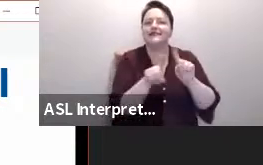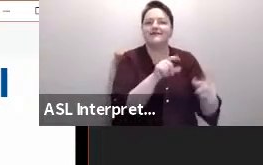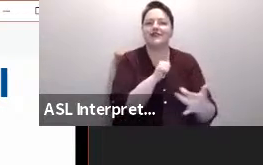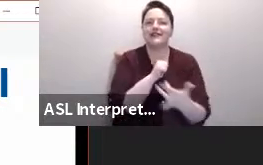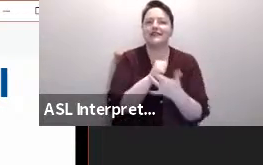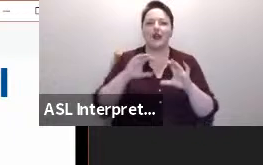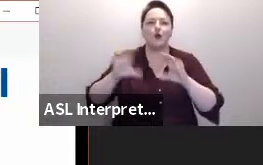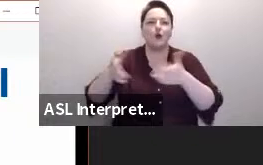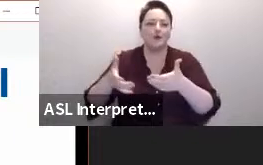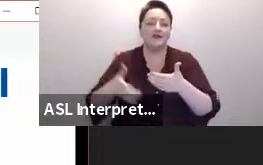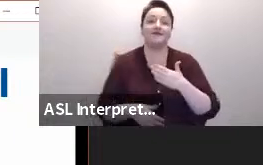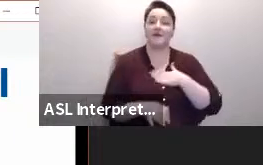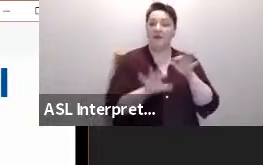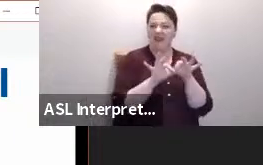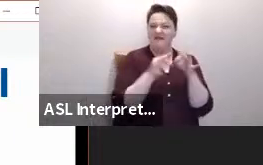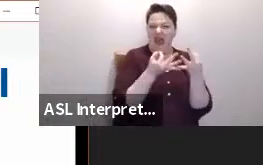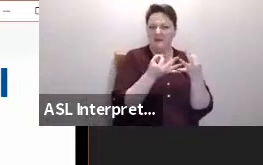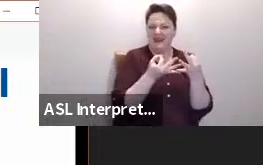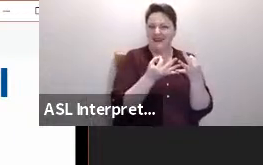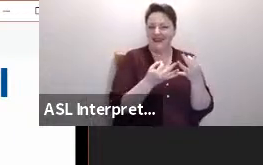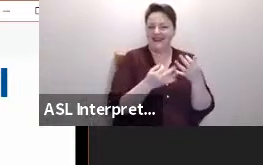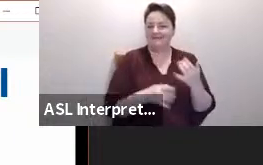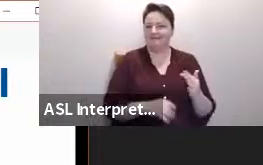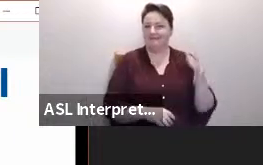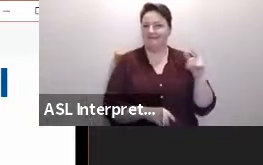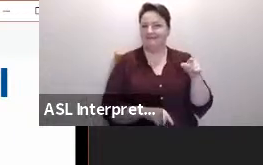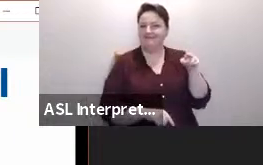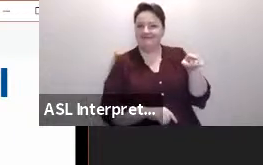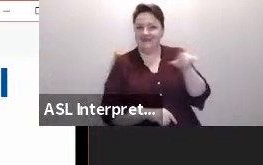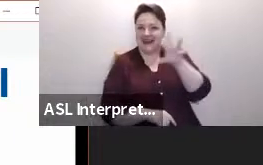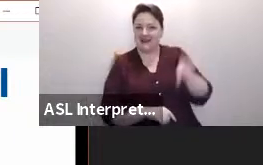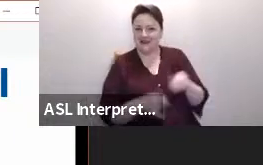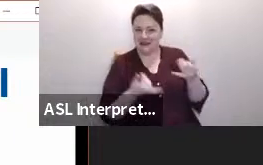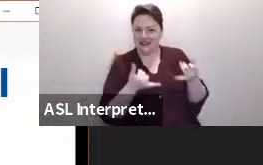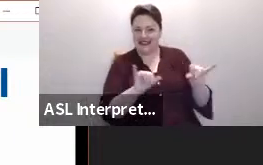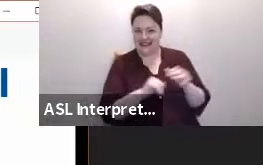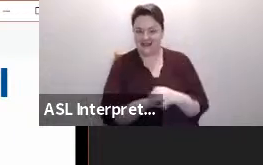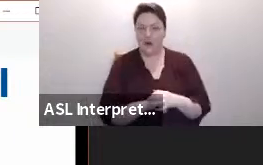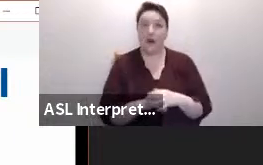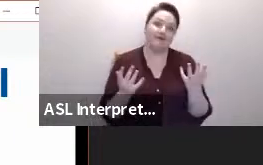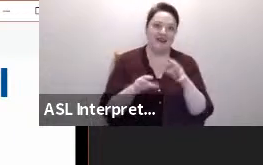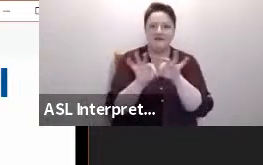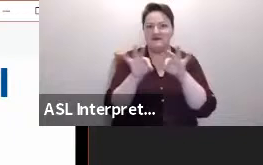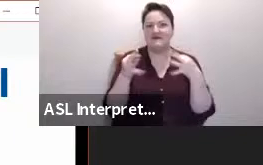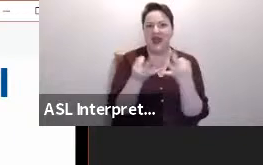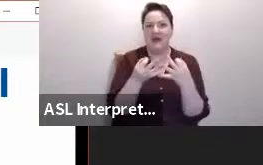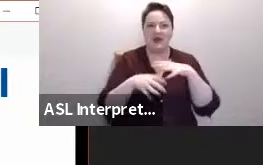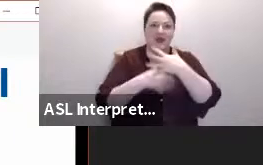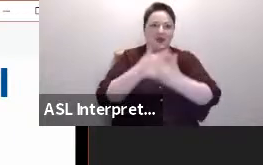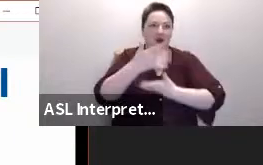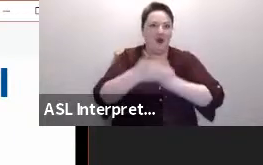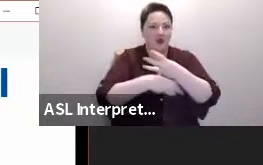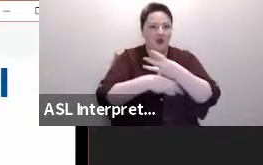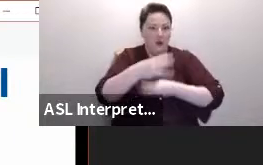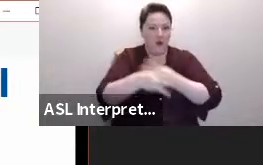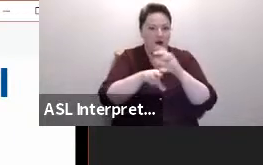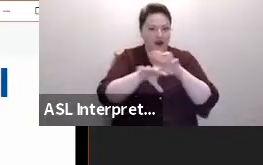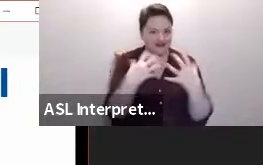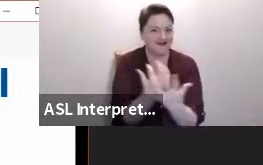my family back in my family, extended family all over the world. And